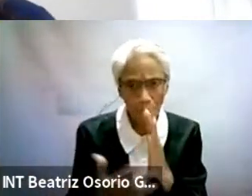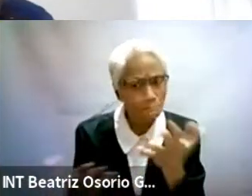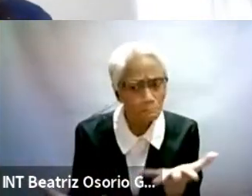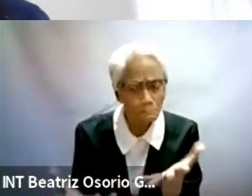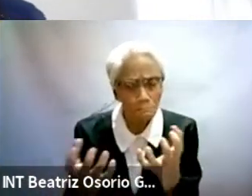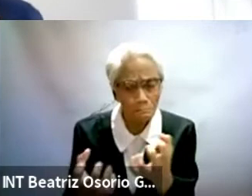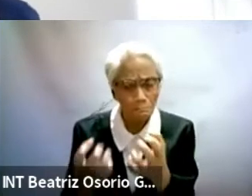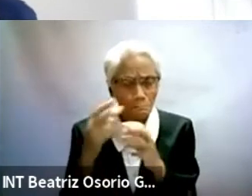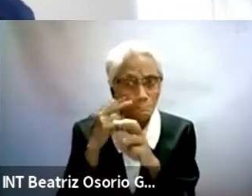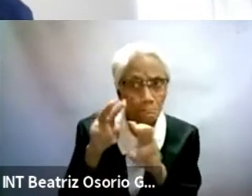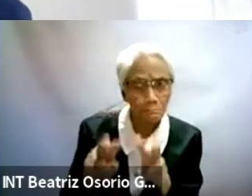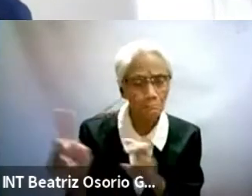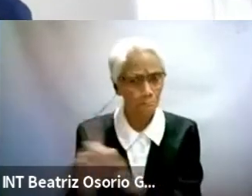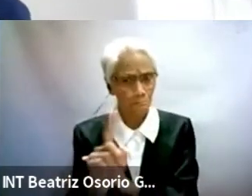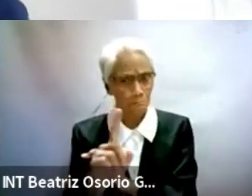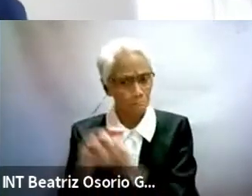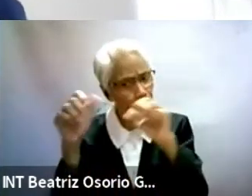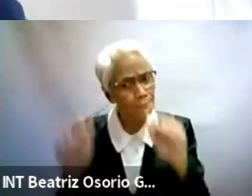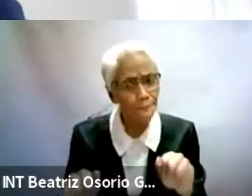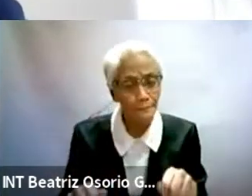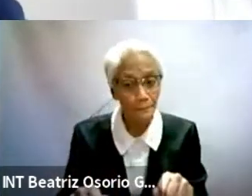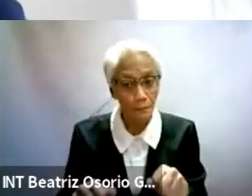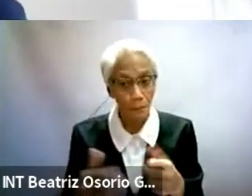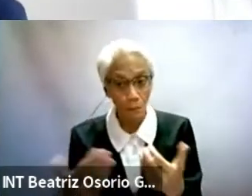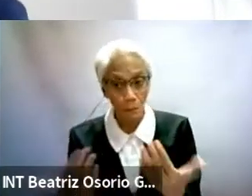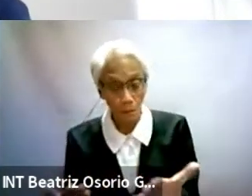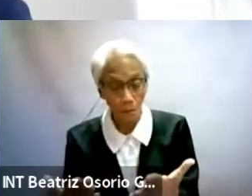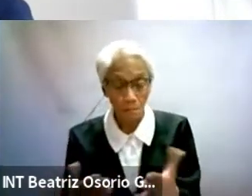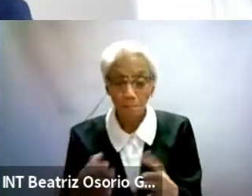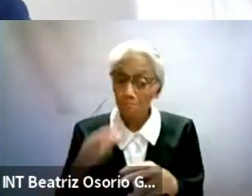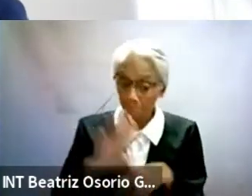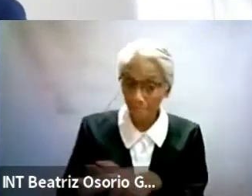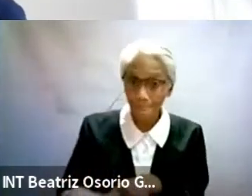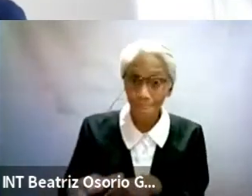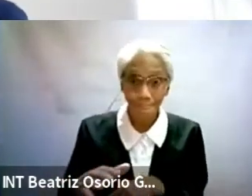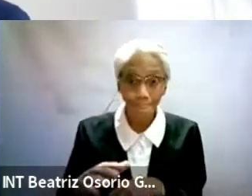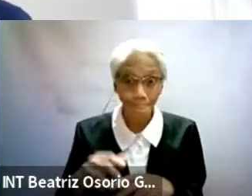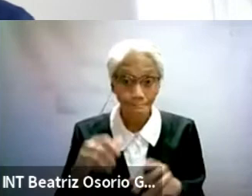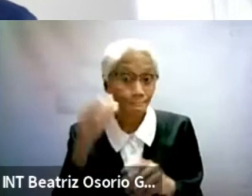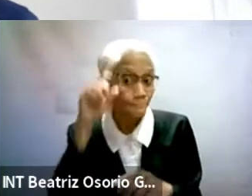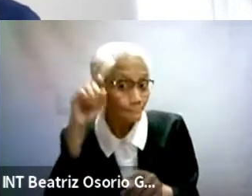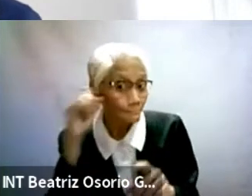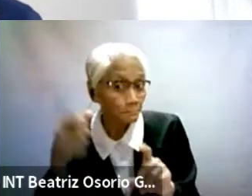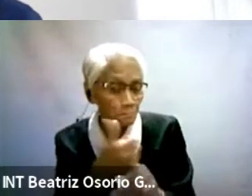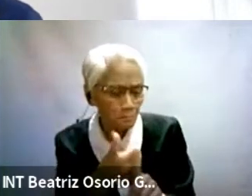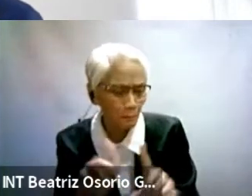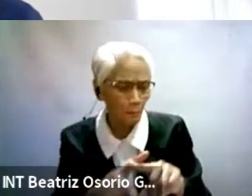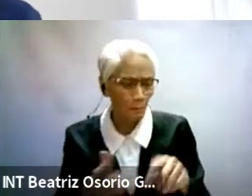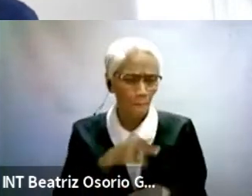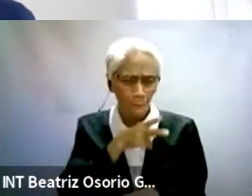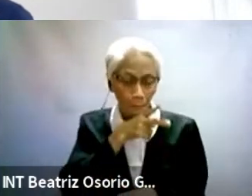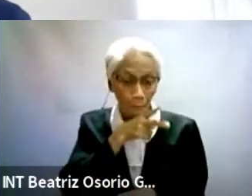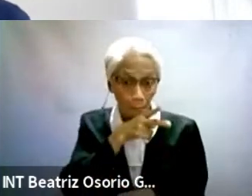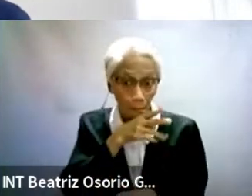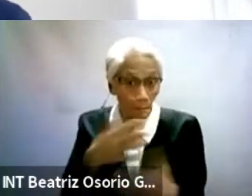about affordability and access or child sexual abuse. But I suspect there will be less of you